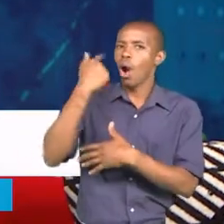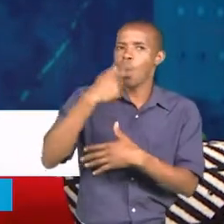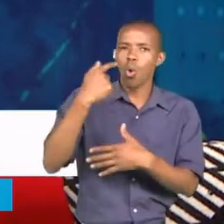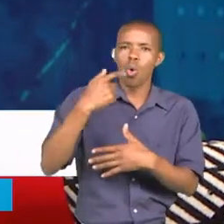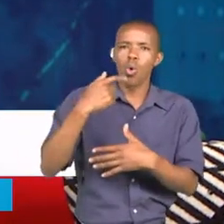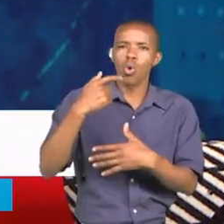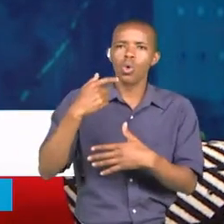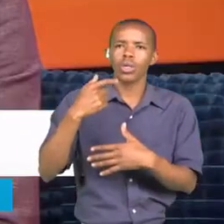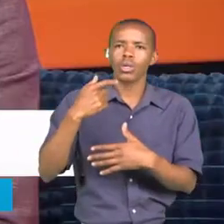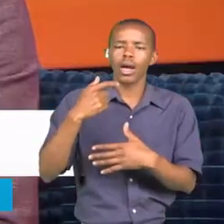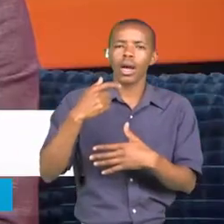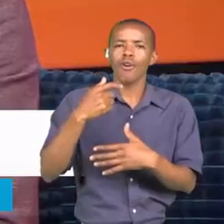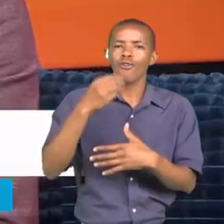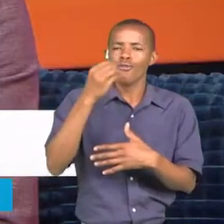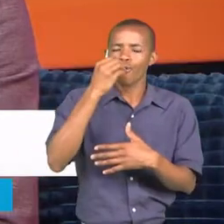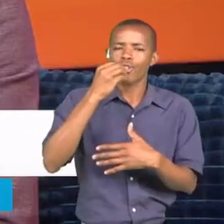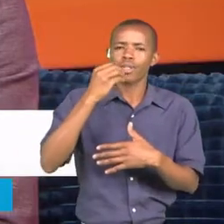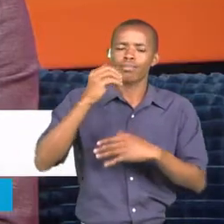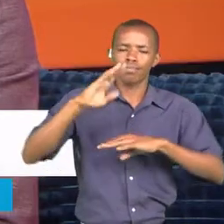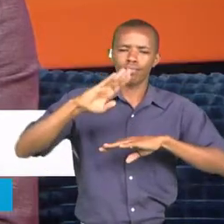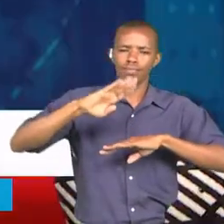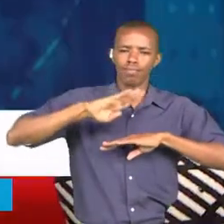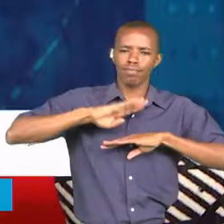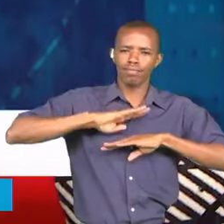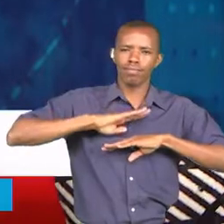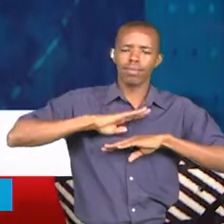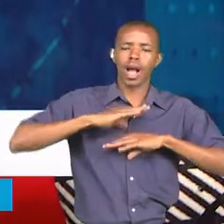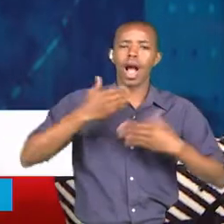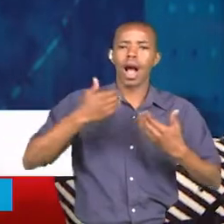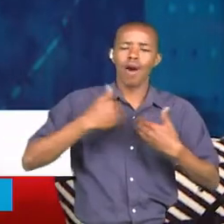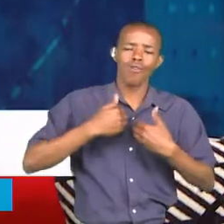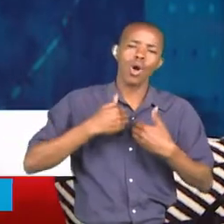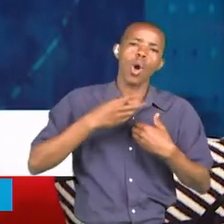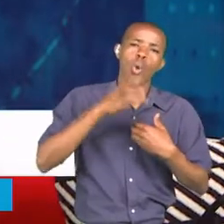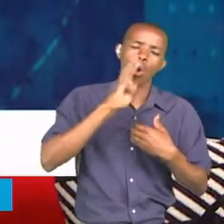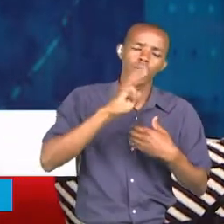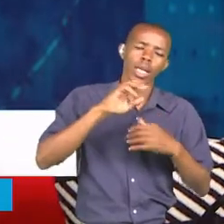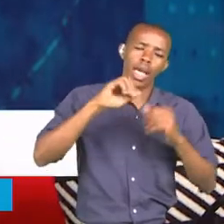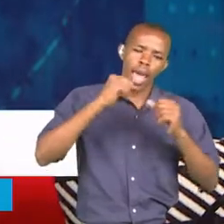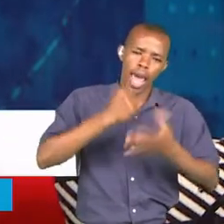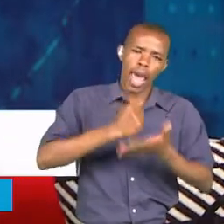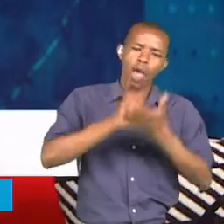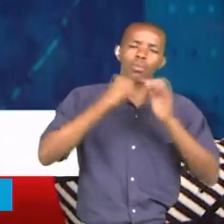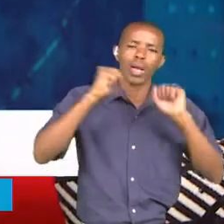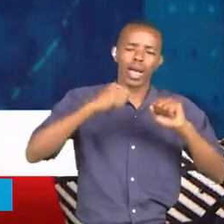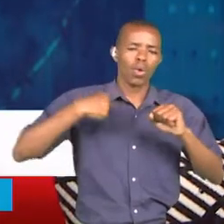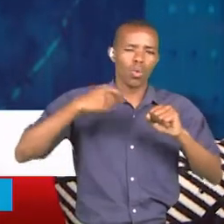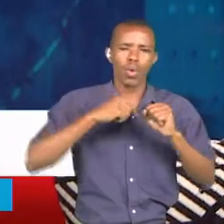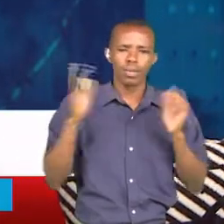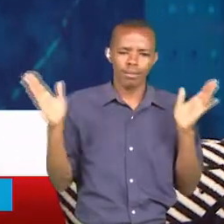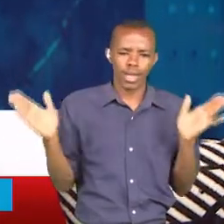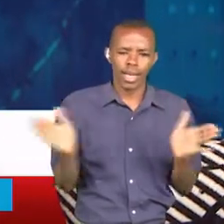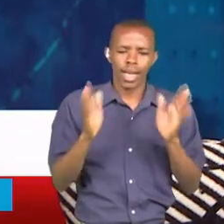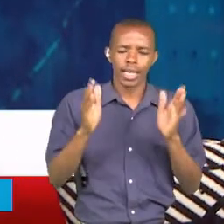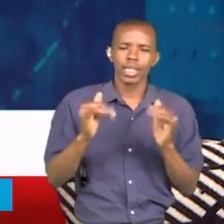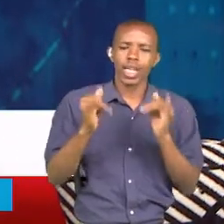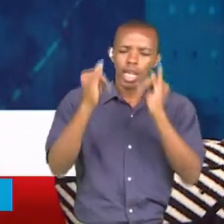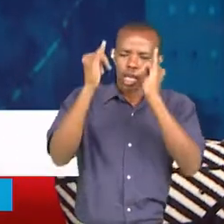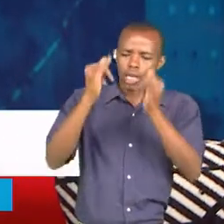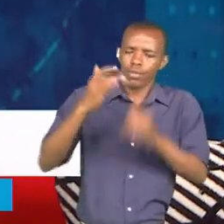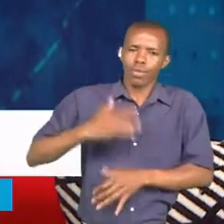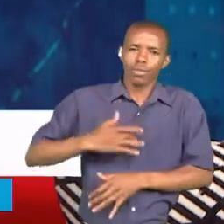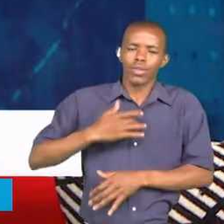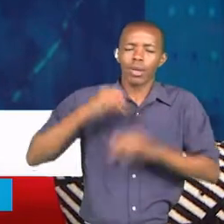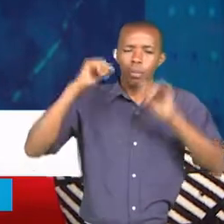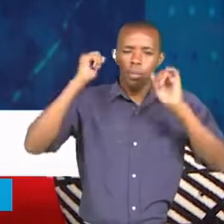know, an extra plate of food, who has a bottle of water, is the one who can help you. So we encourage them. If someone feels like that they can be